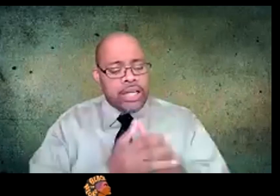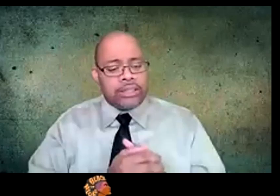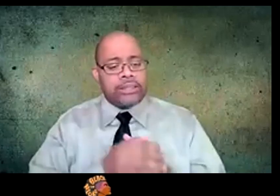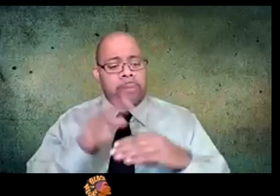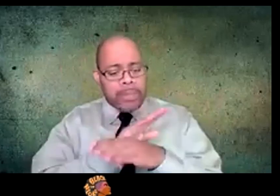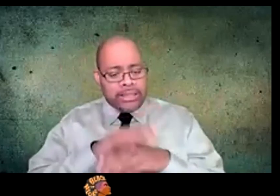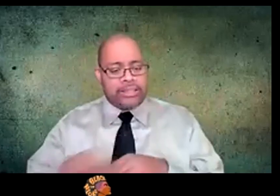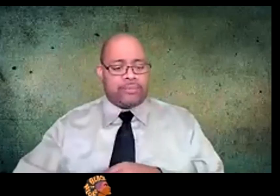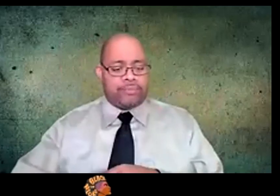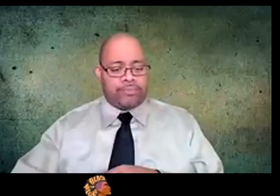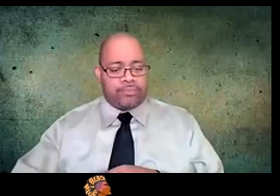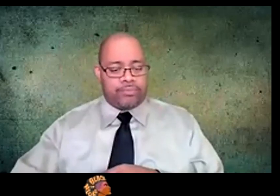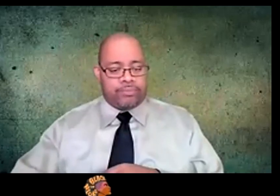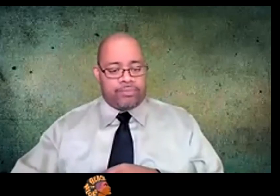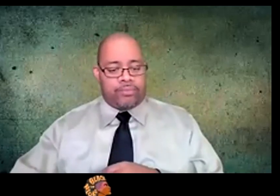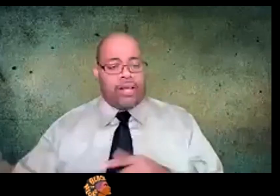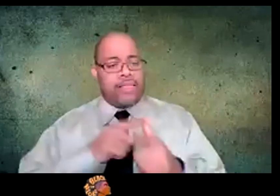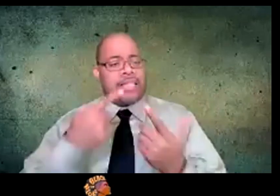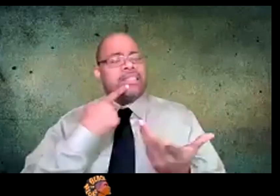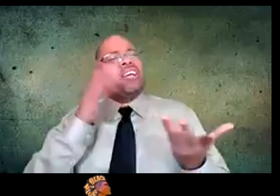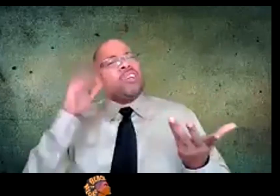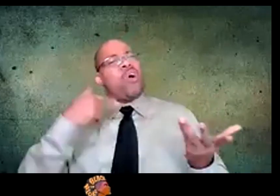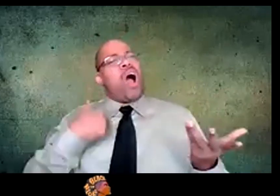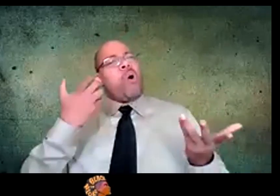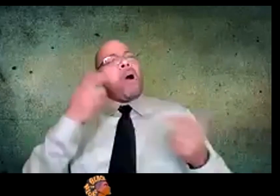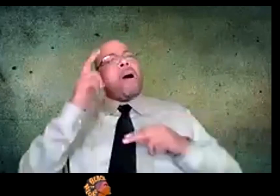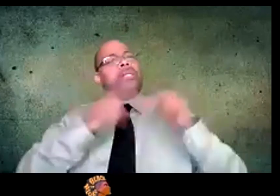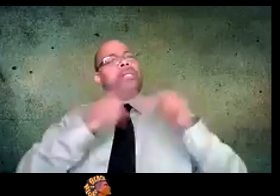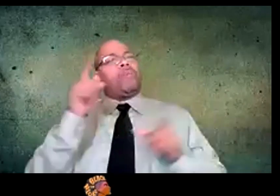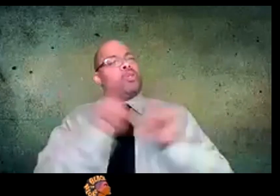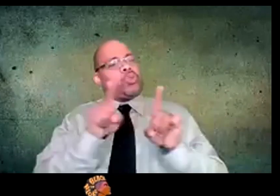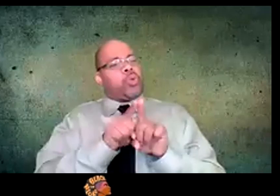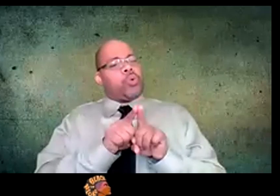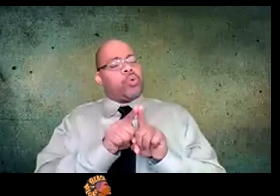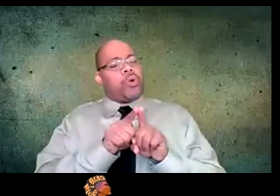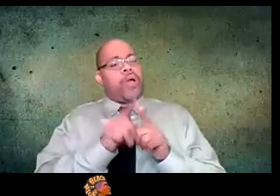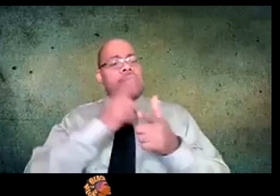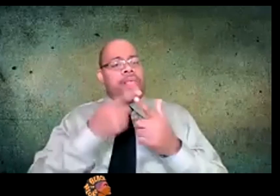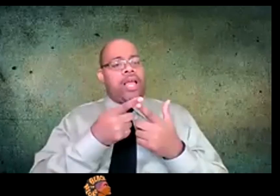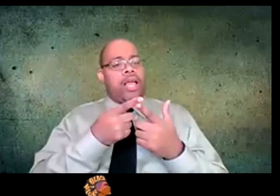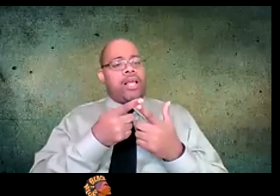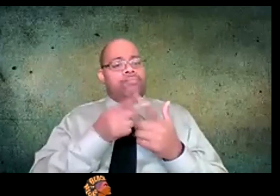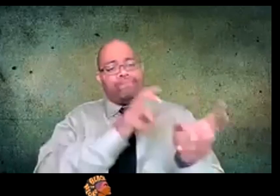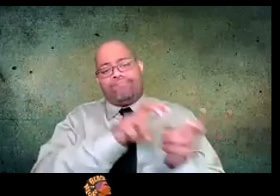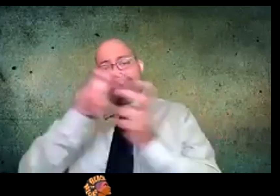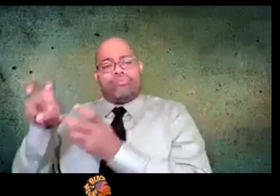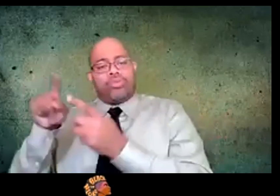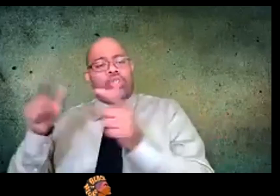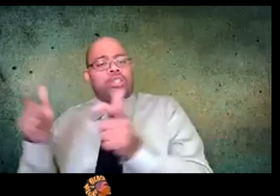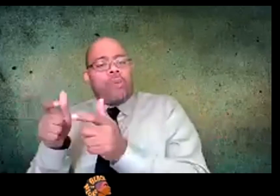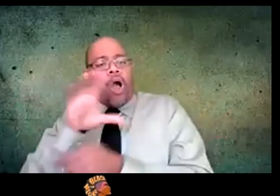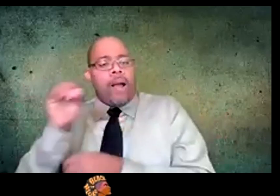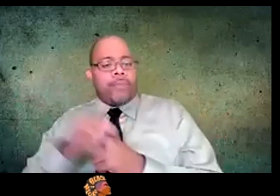business, and then to sort of go, well, I want to build something too, and then migrate over to a smaller